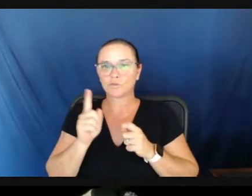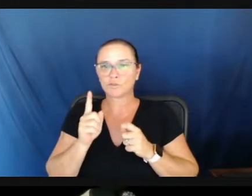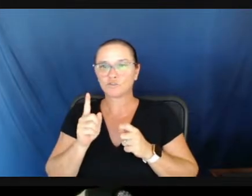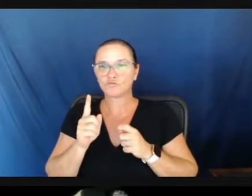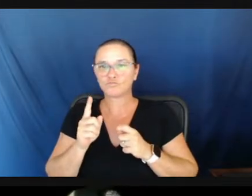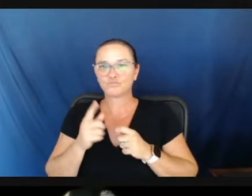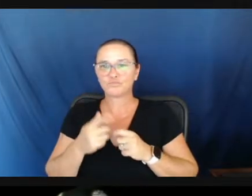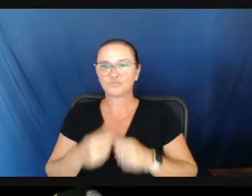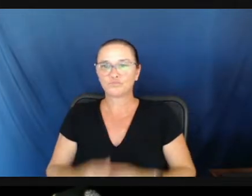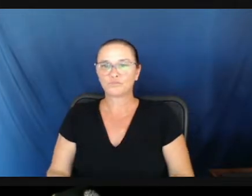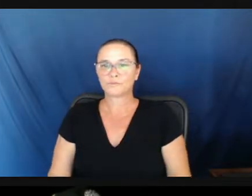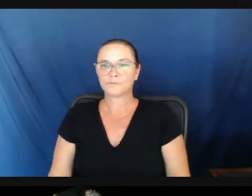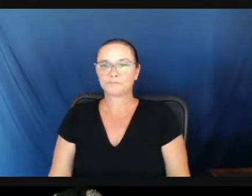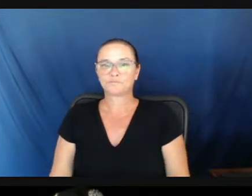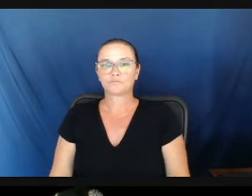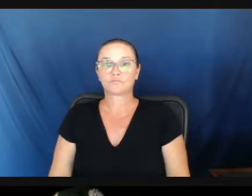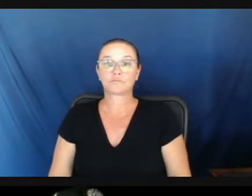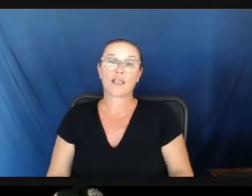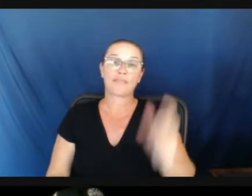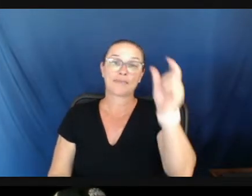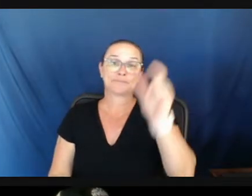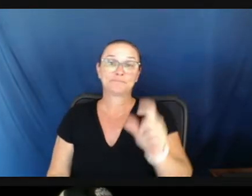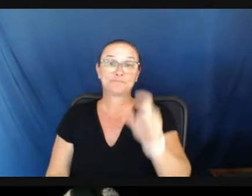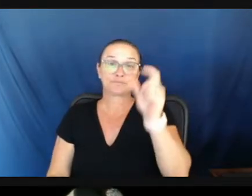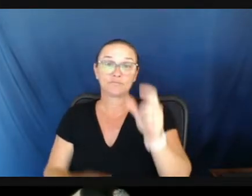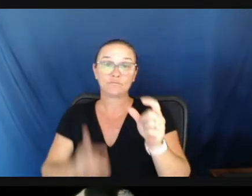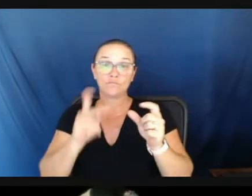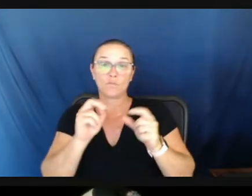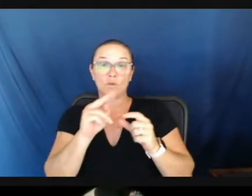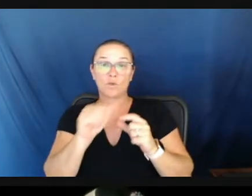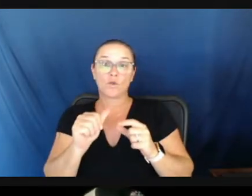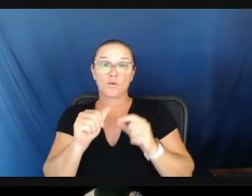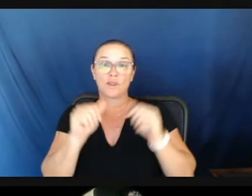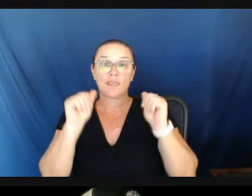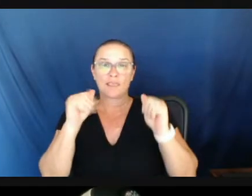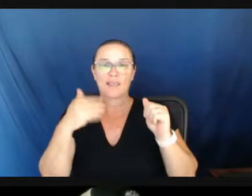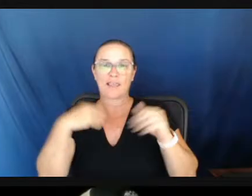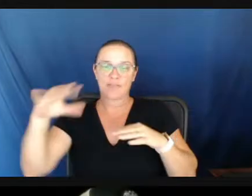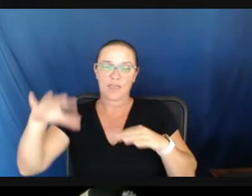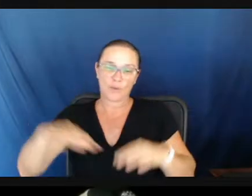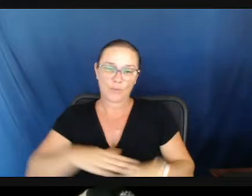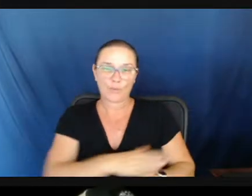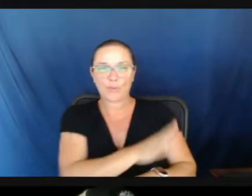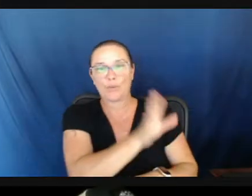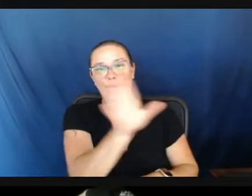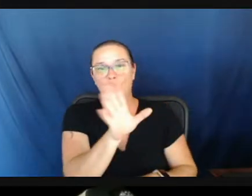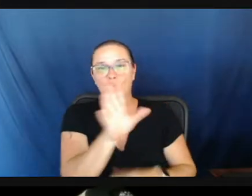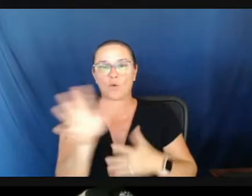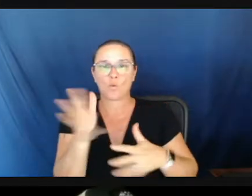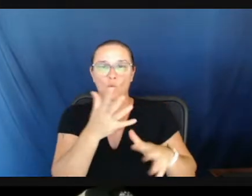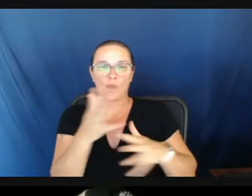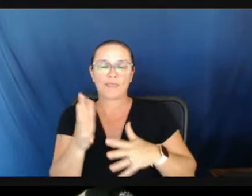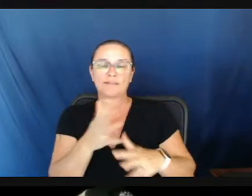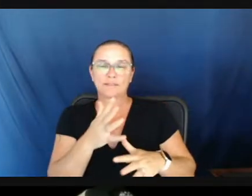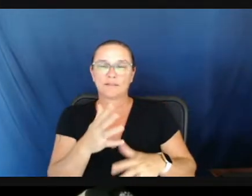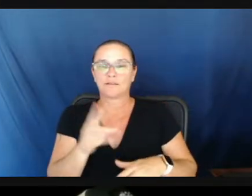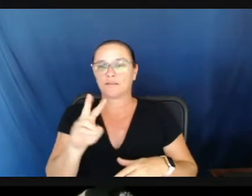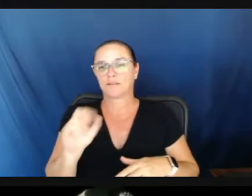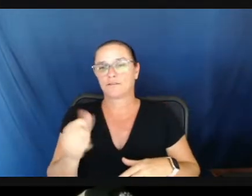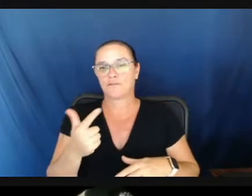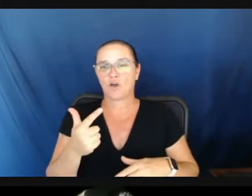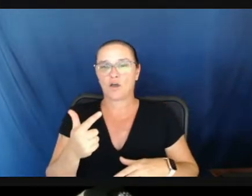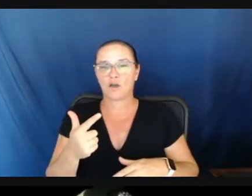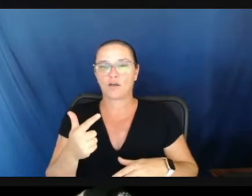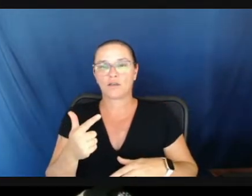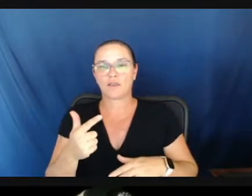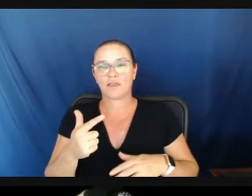Yeah. And then the ones over here on the Kona side can get caught on this onshore-offshore wind as a VOG gets caught on the flank of Mauna